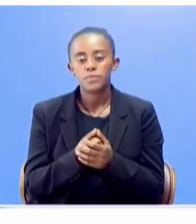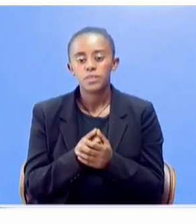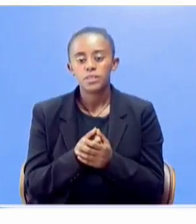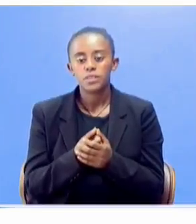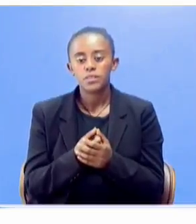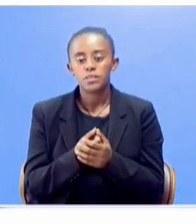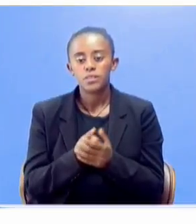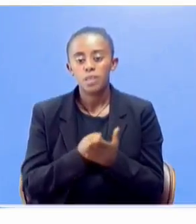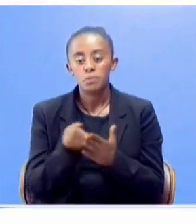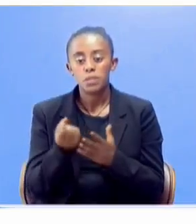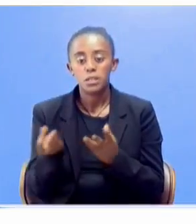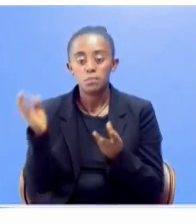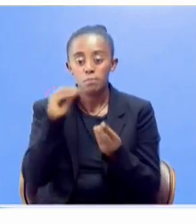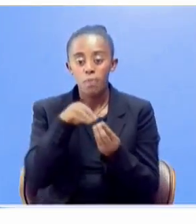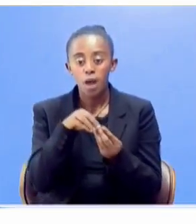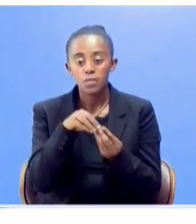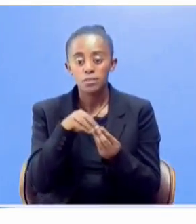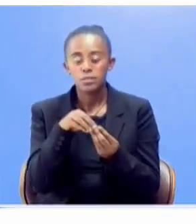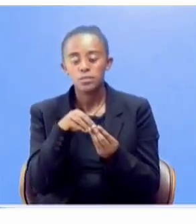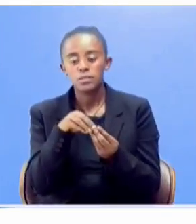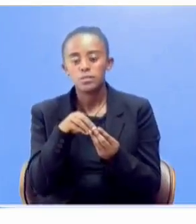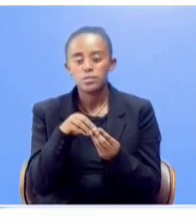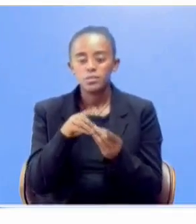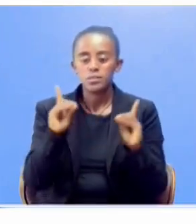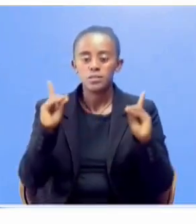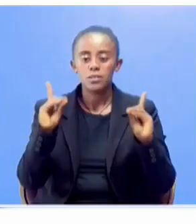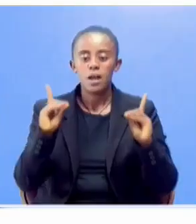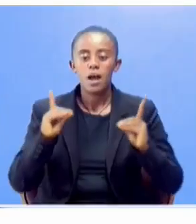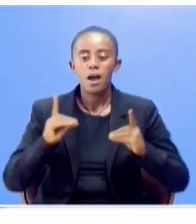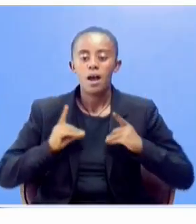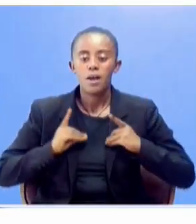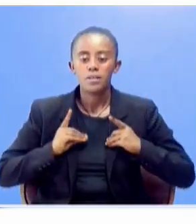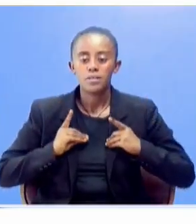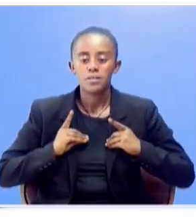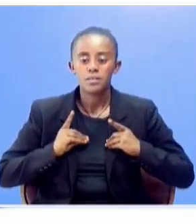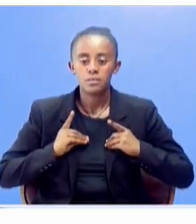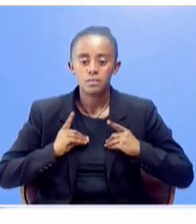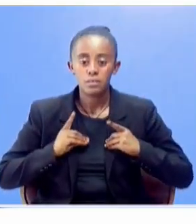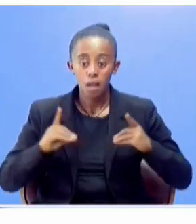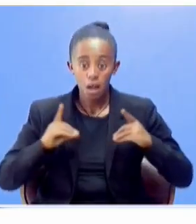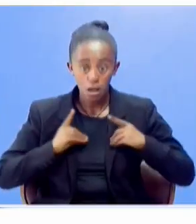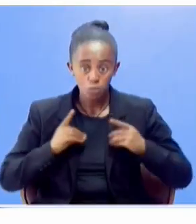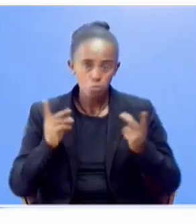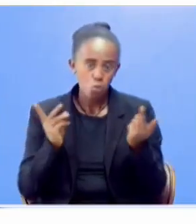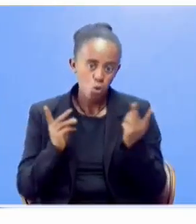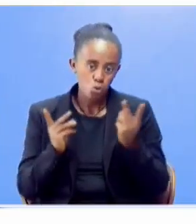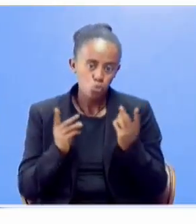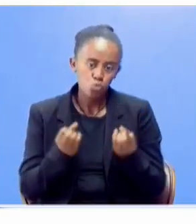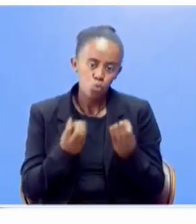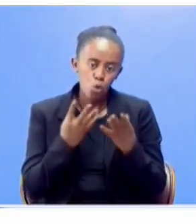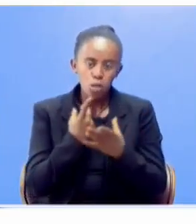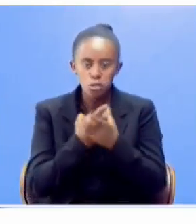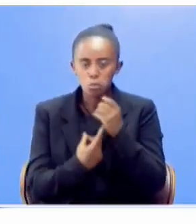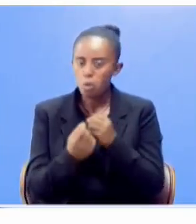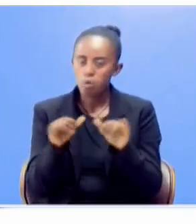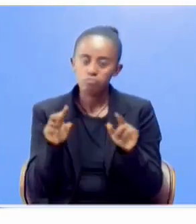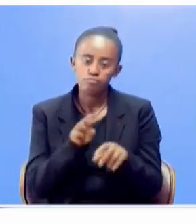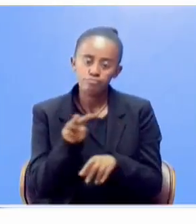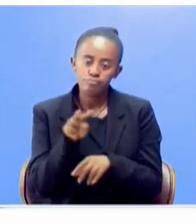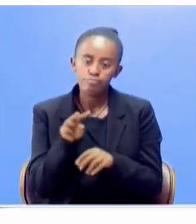Plus. Yes? Had. Had is used for both plural and singular